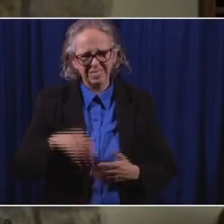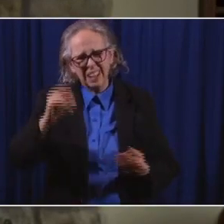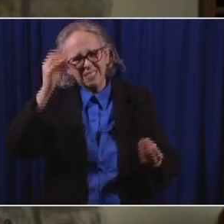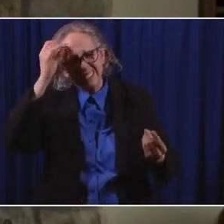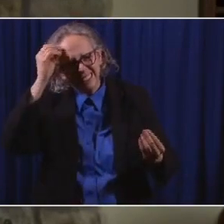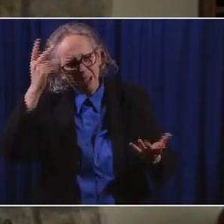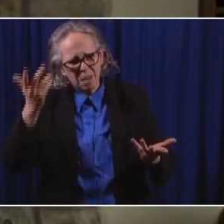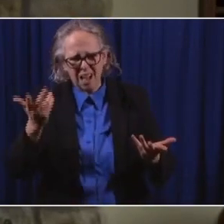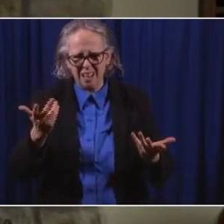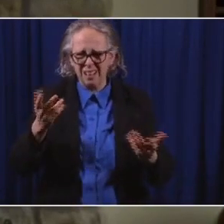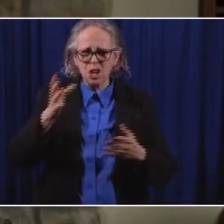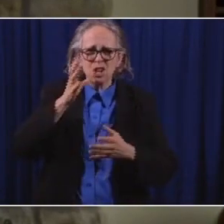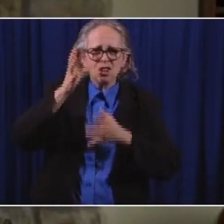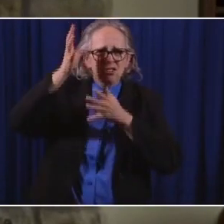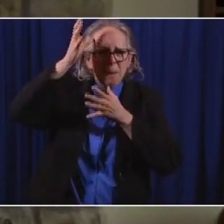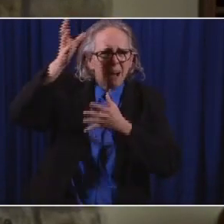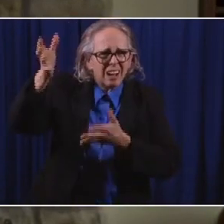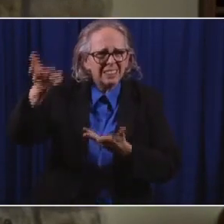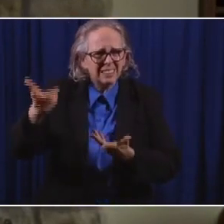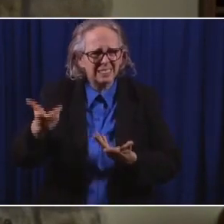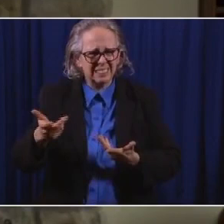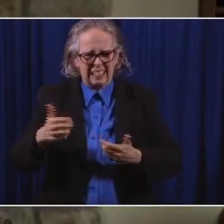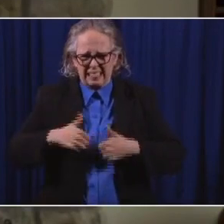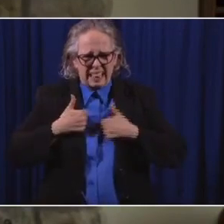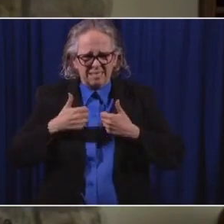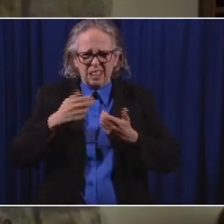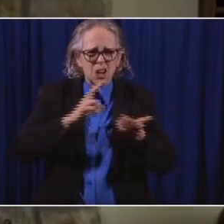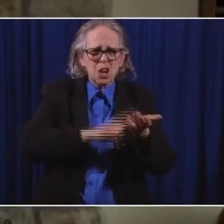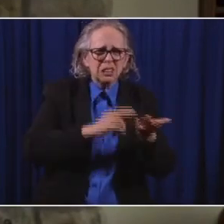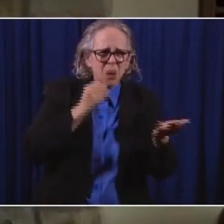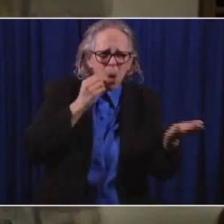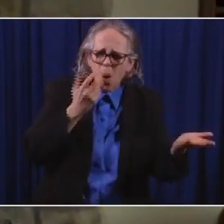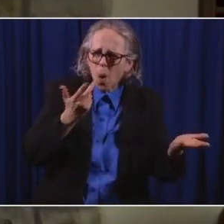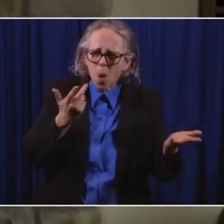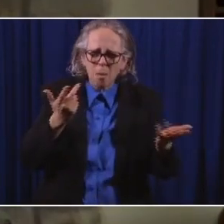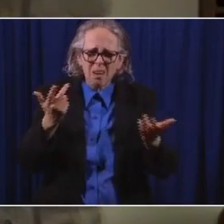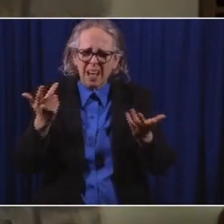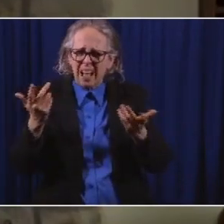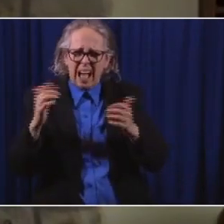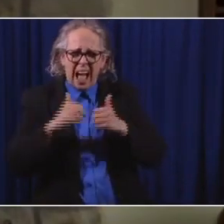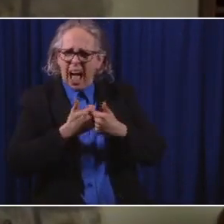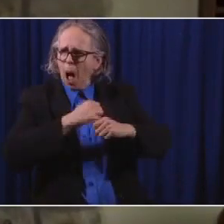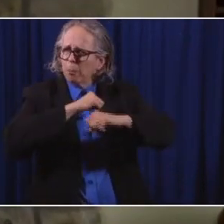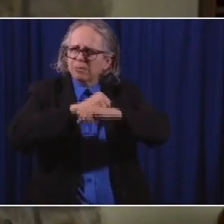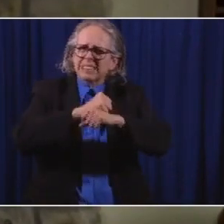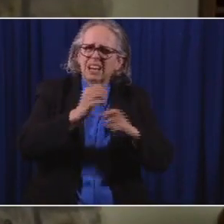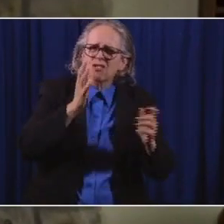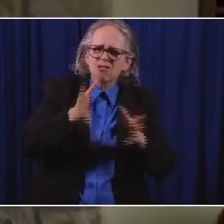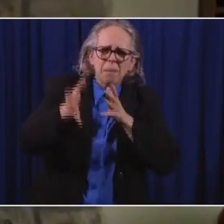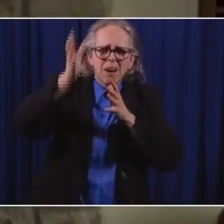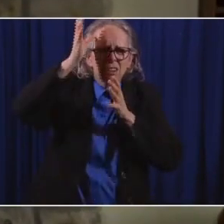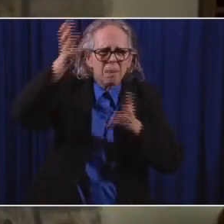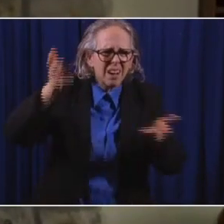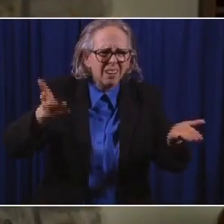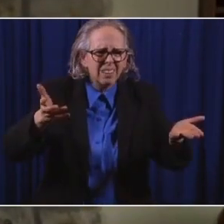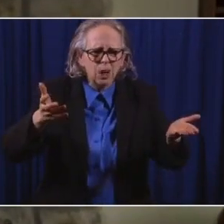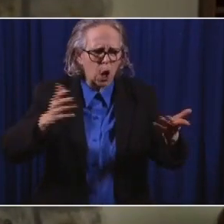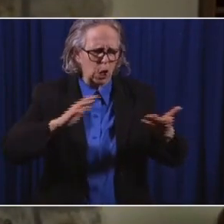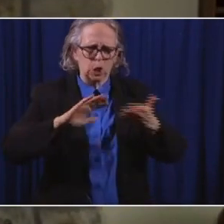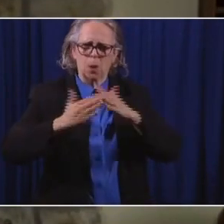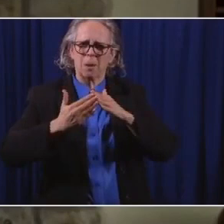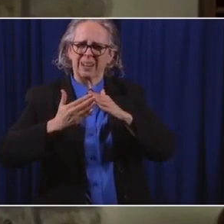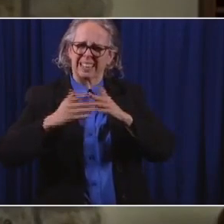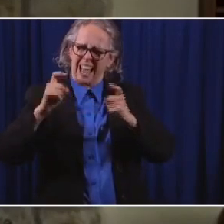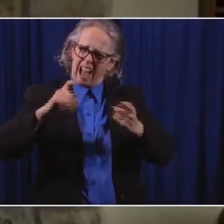depends on keeping the community spread down. The ability to keep that school open depends on that as well.